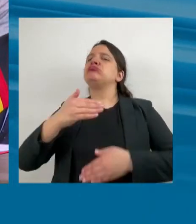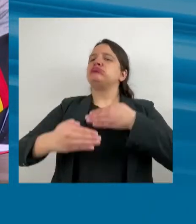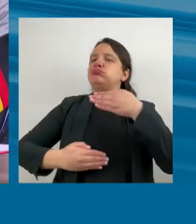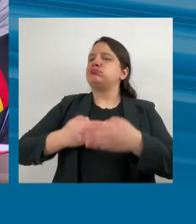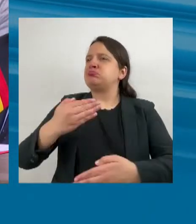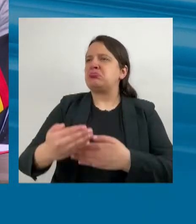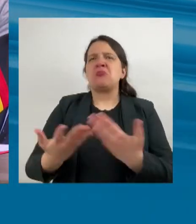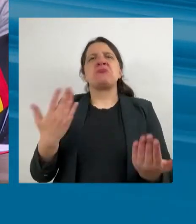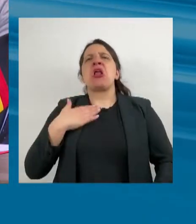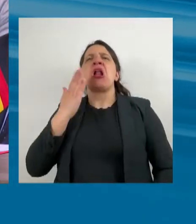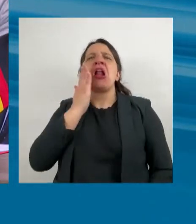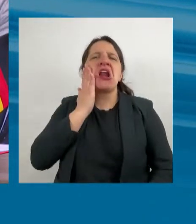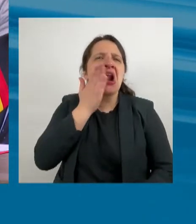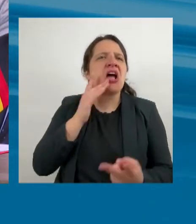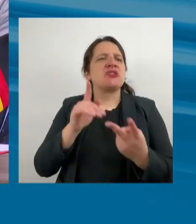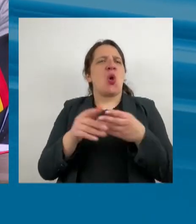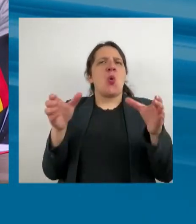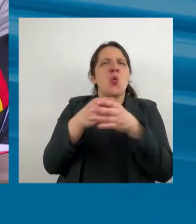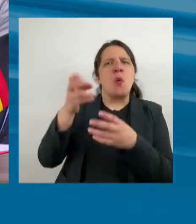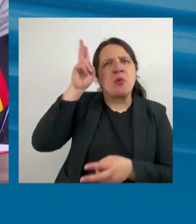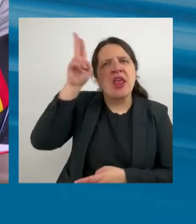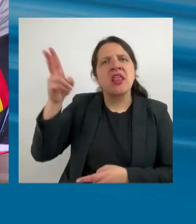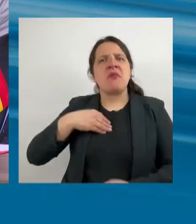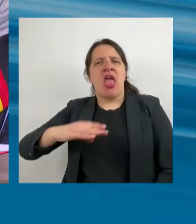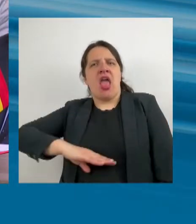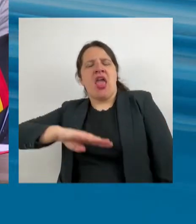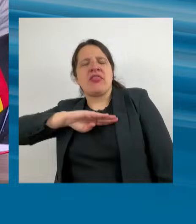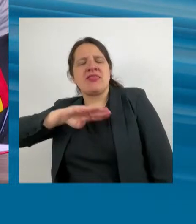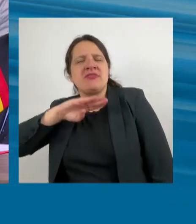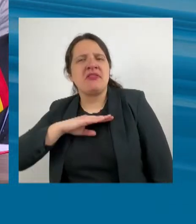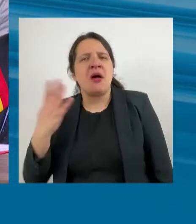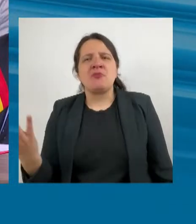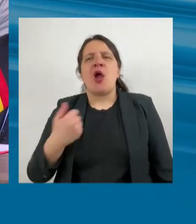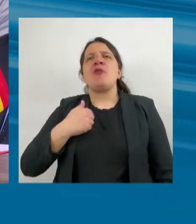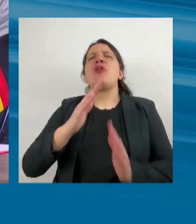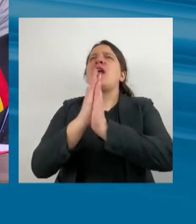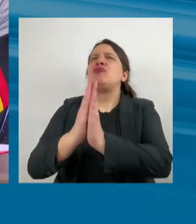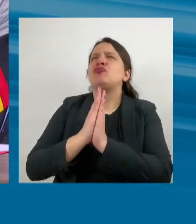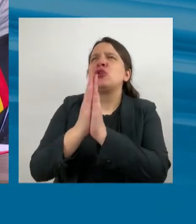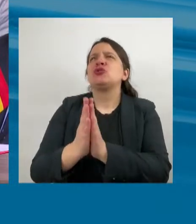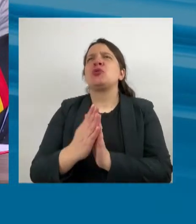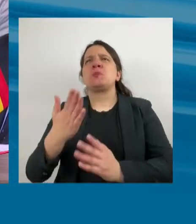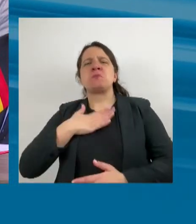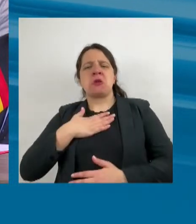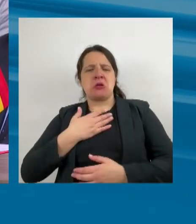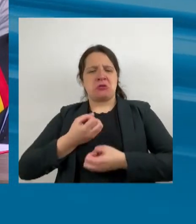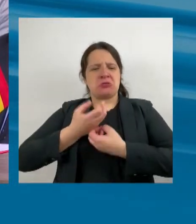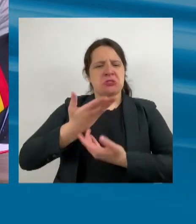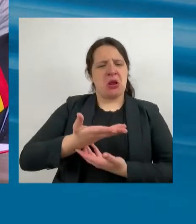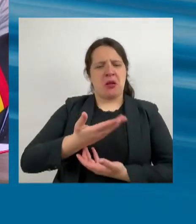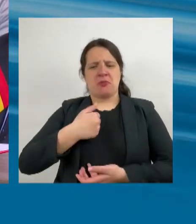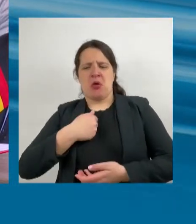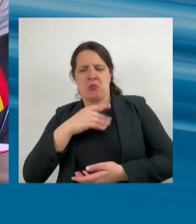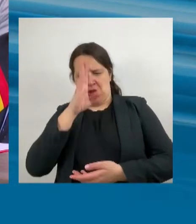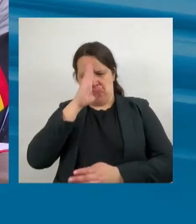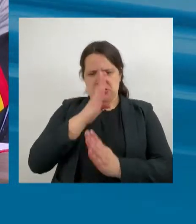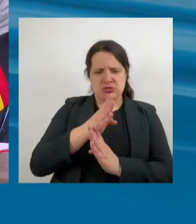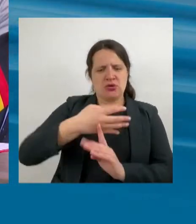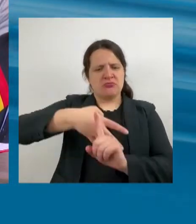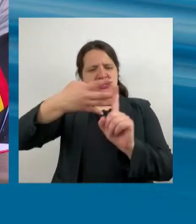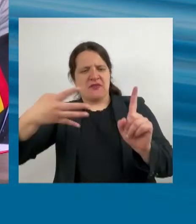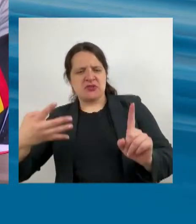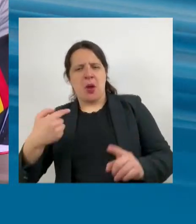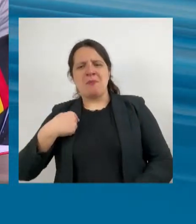age, religion, gender identity or expression, sexual orientation, sex characteristics,